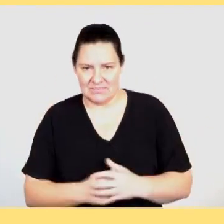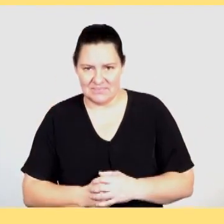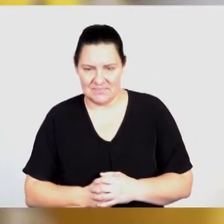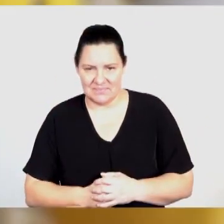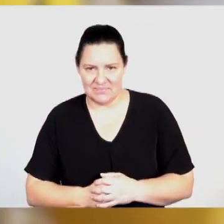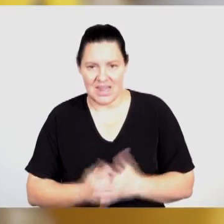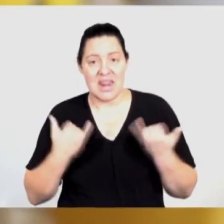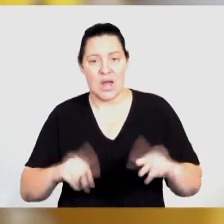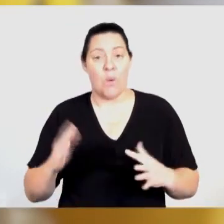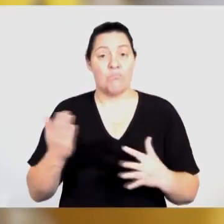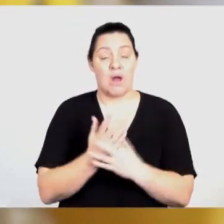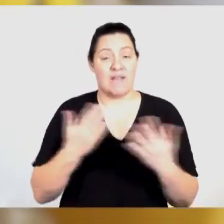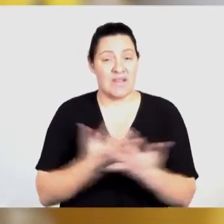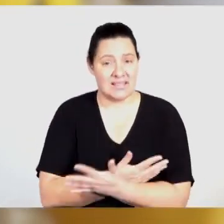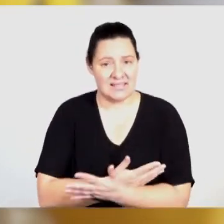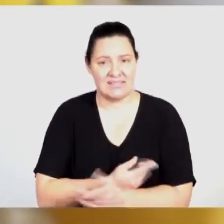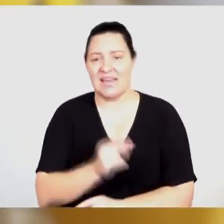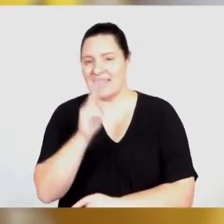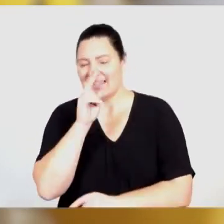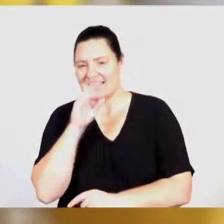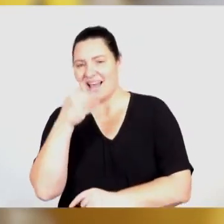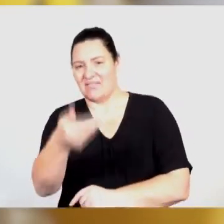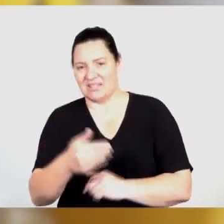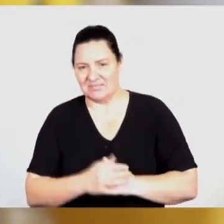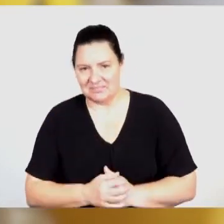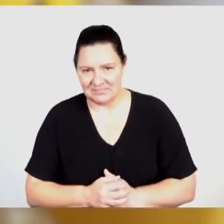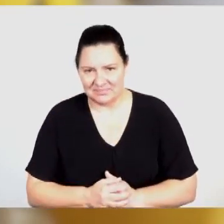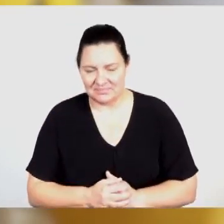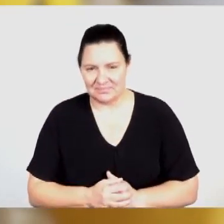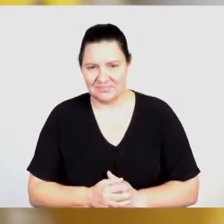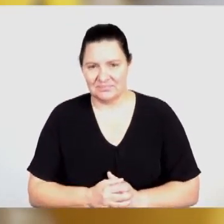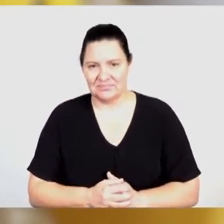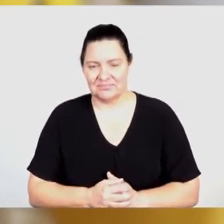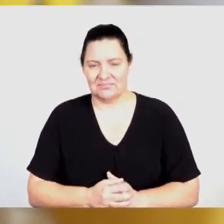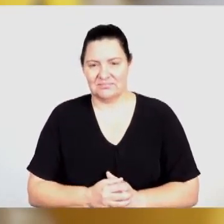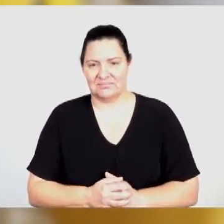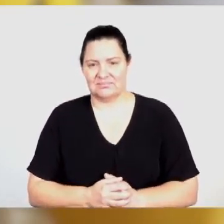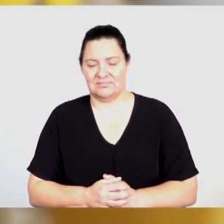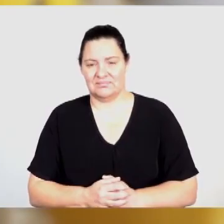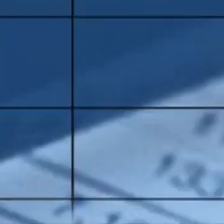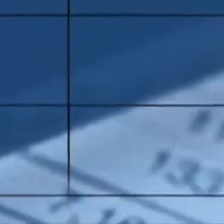principle. Dear learners, we're going to go for a quick break. I'm going to see you after the short break.